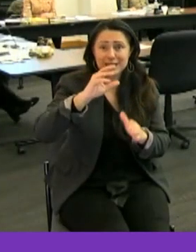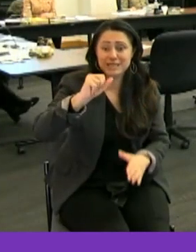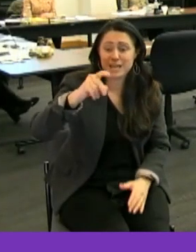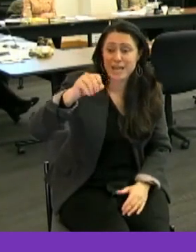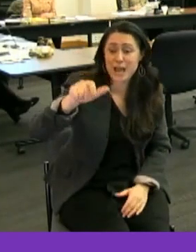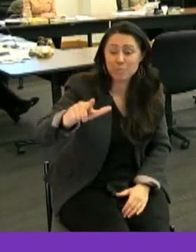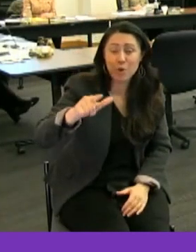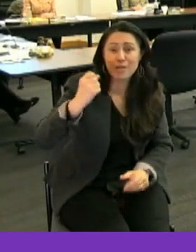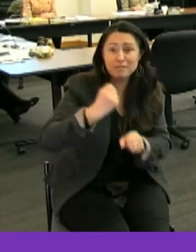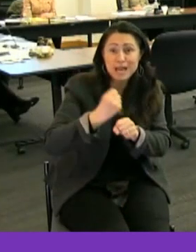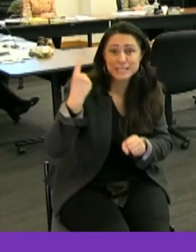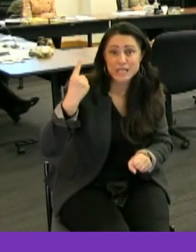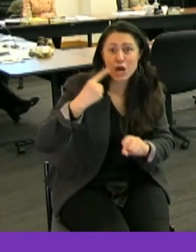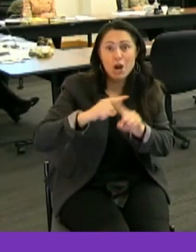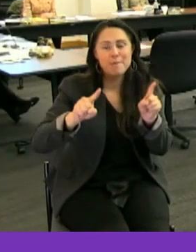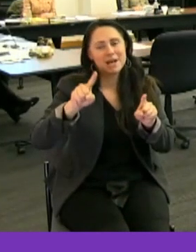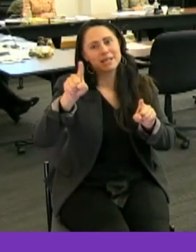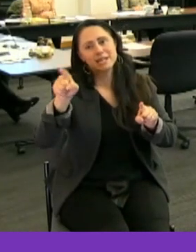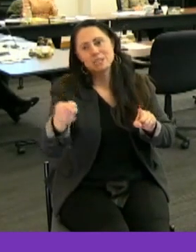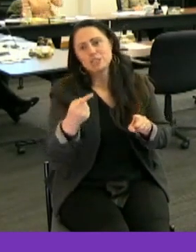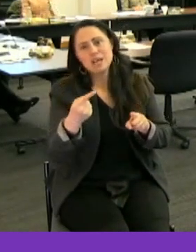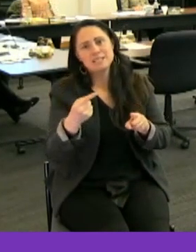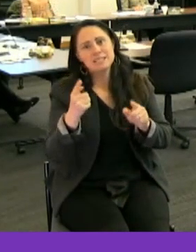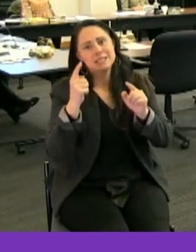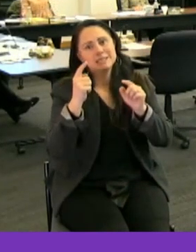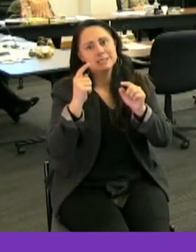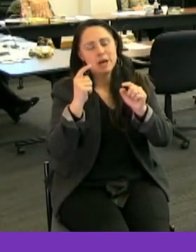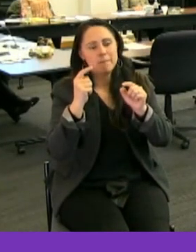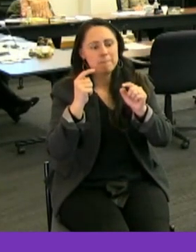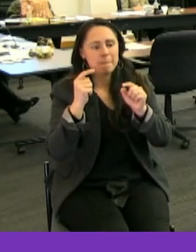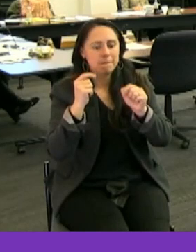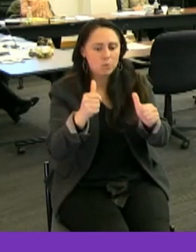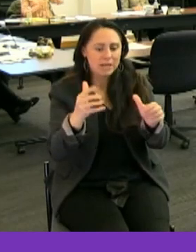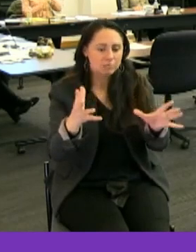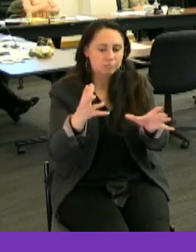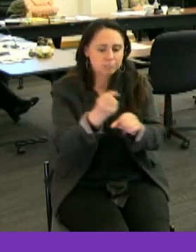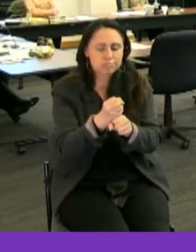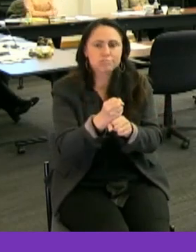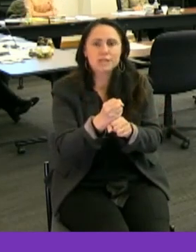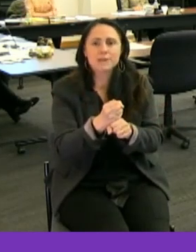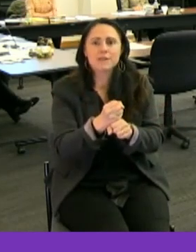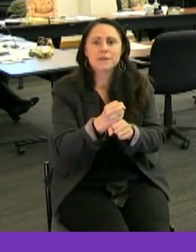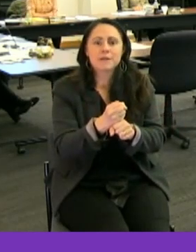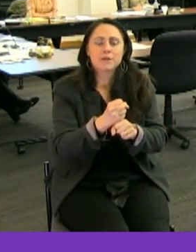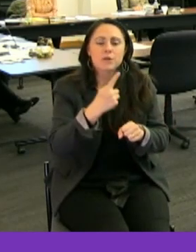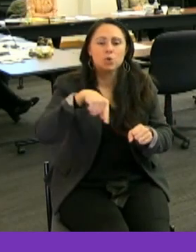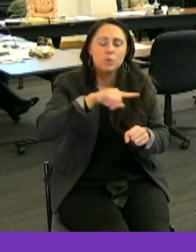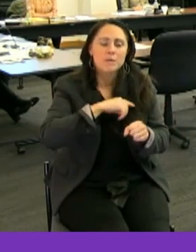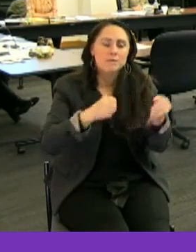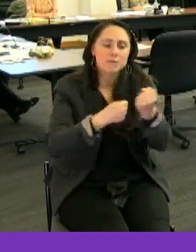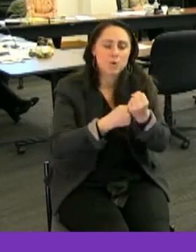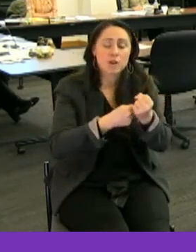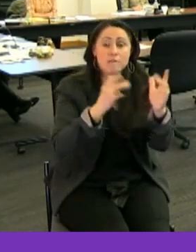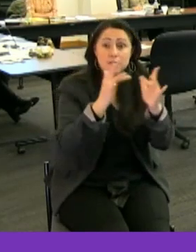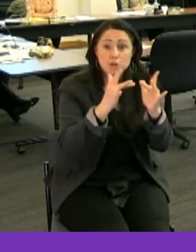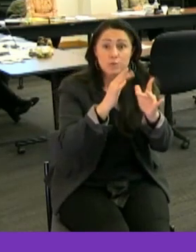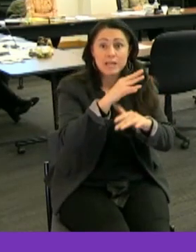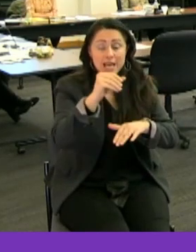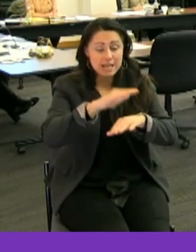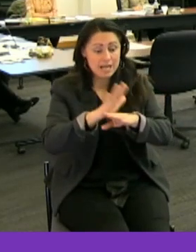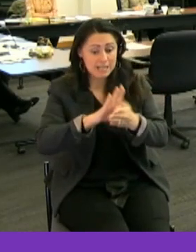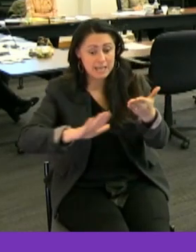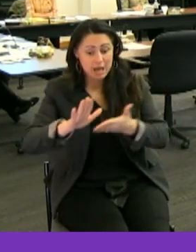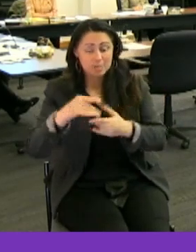April of last year, but just as a matter of a quick refresher, meetings have been supported both virtually and on